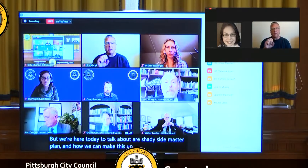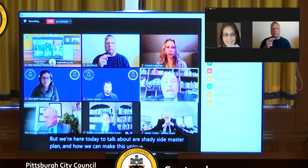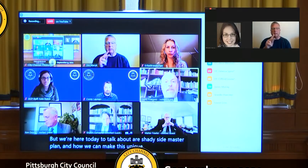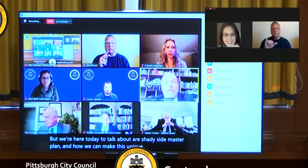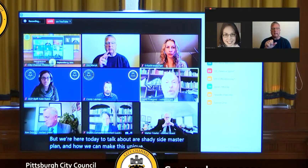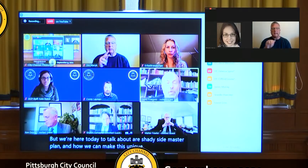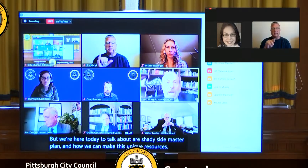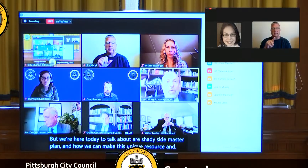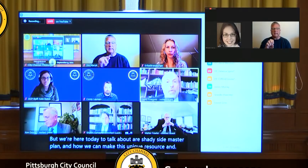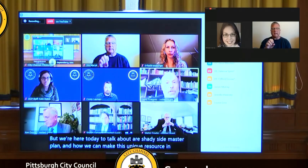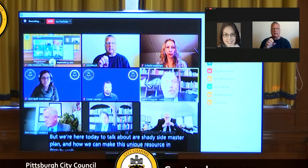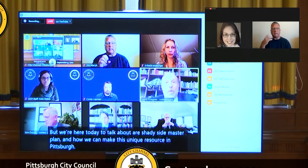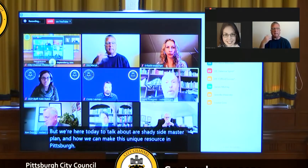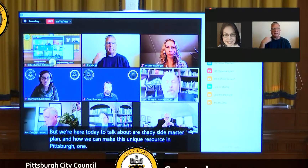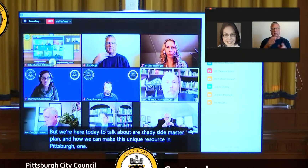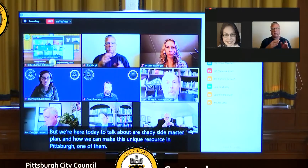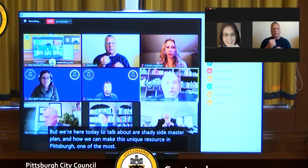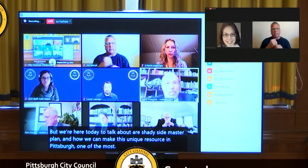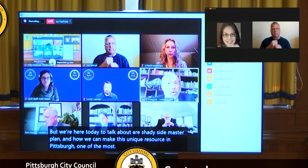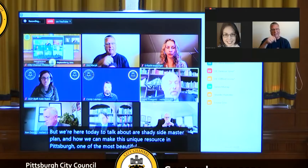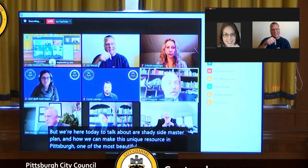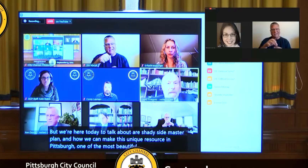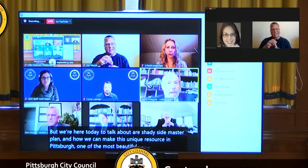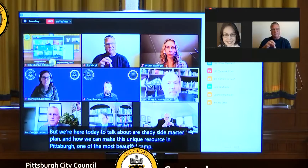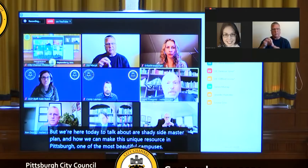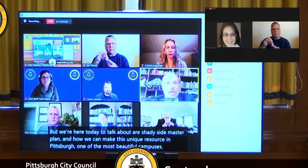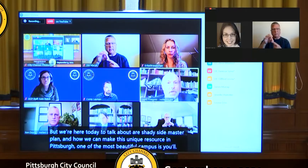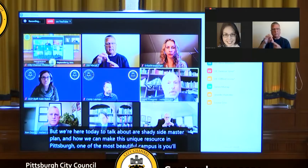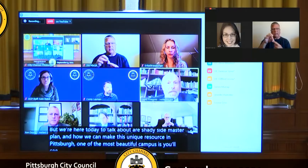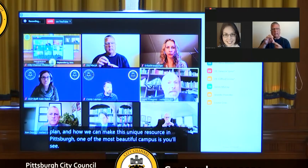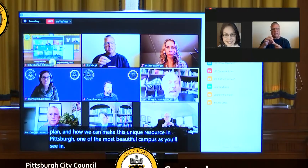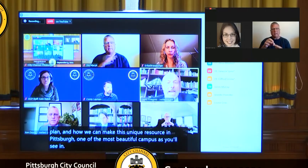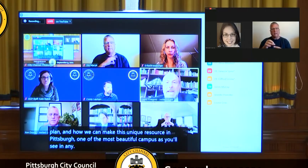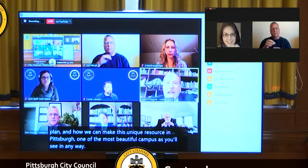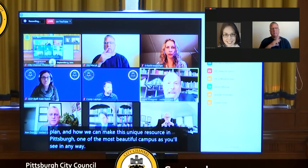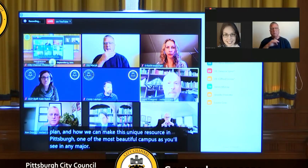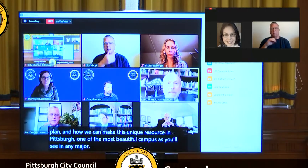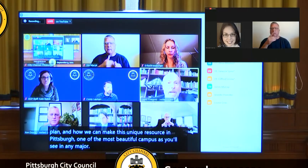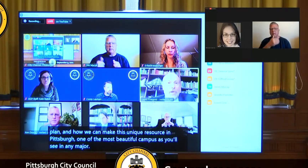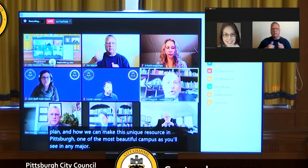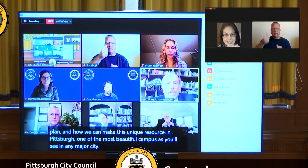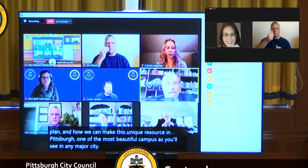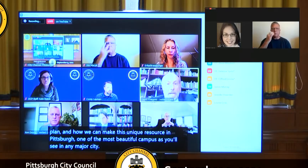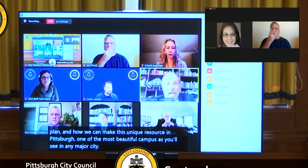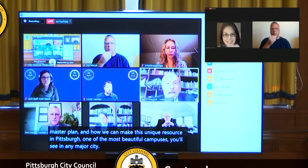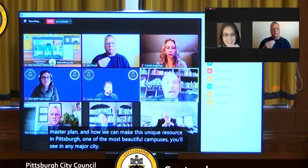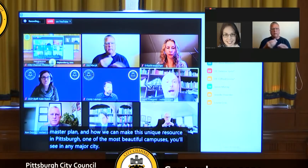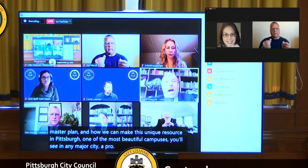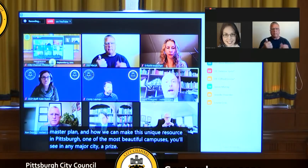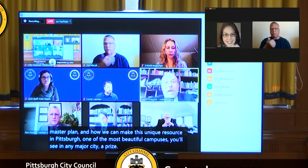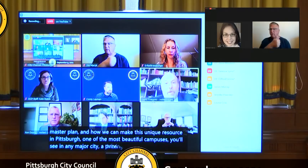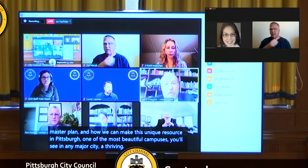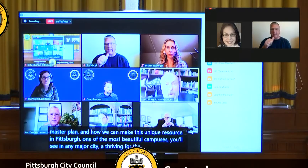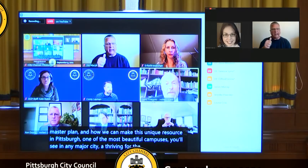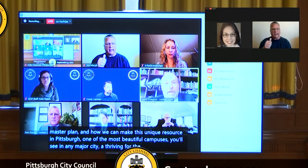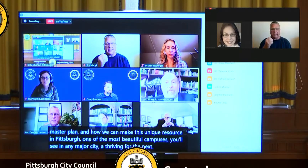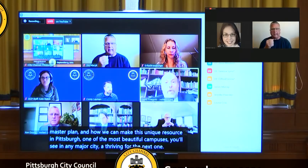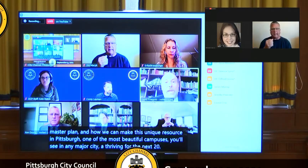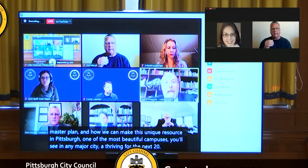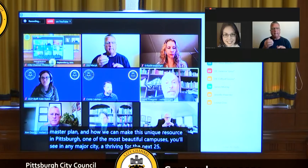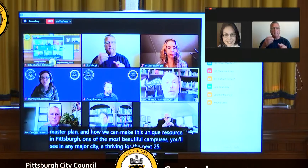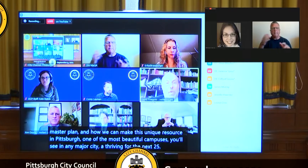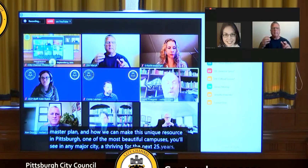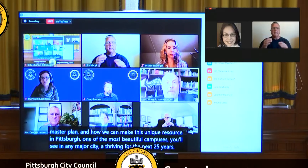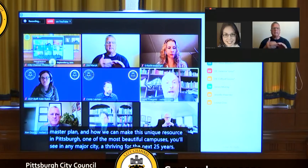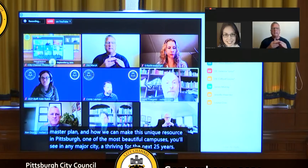in Pittsburgh, one of the most beautiful campuses you'll see in any major city, thriving for the next 25